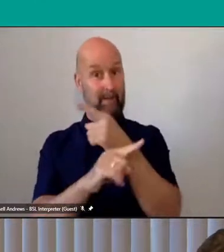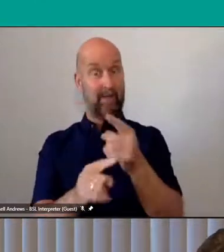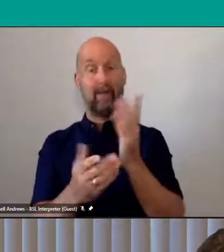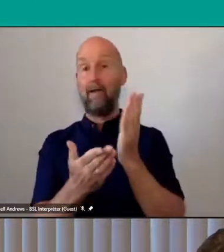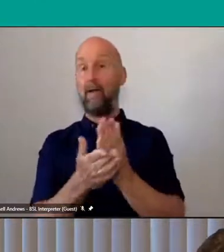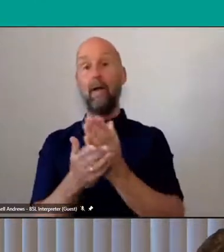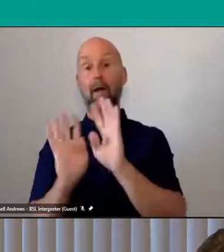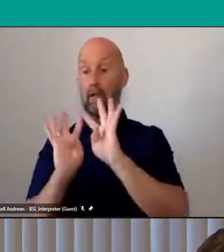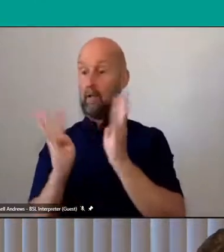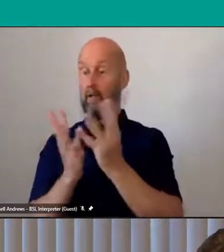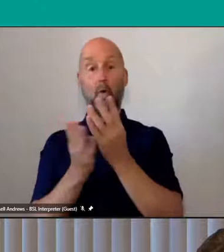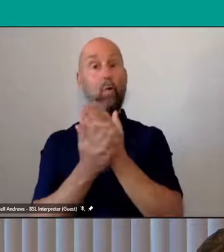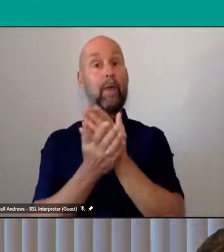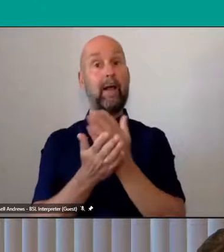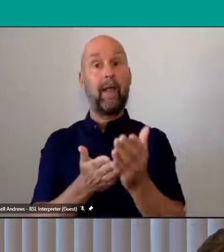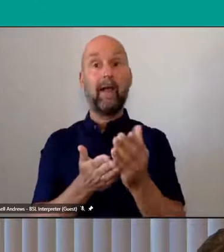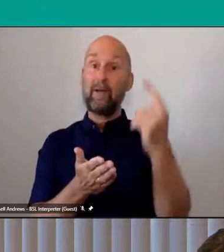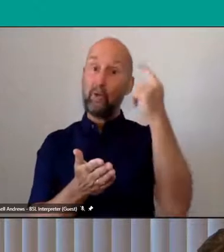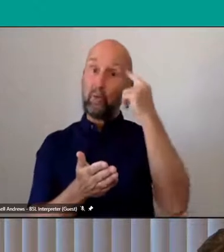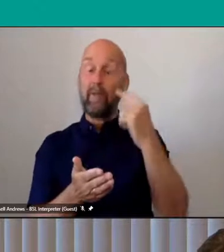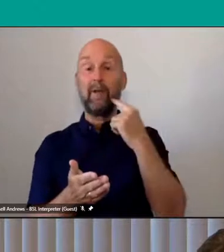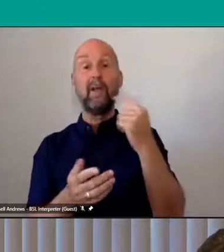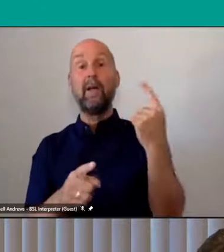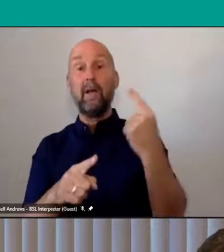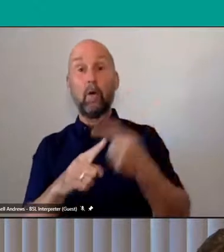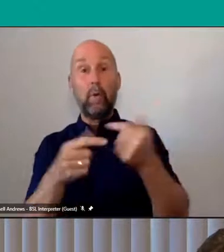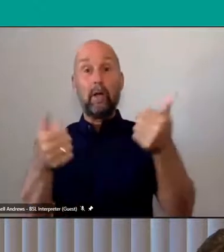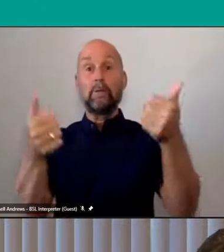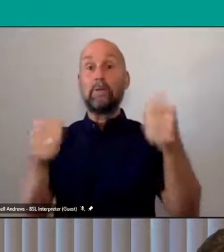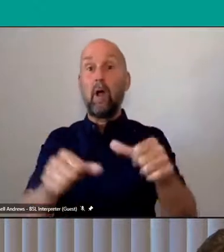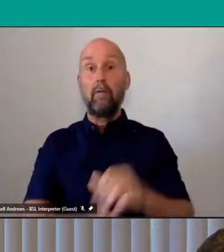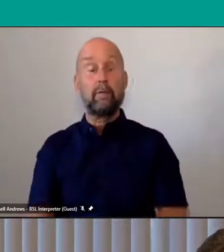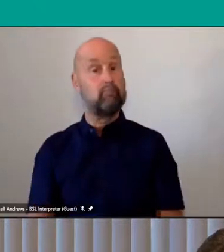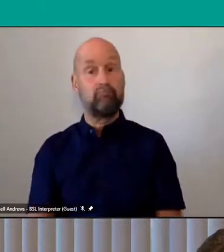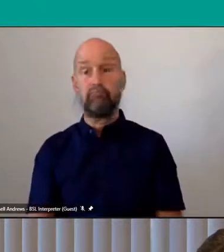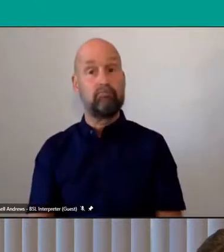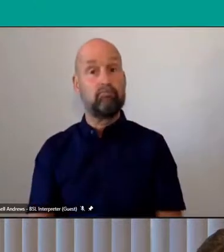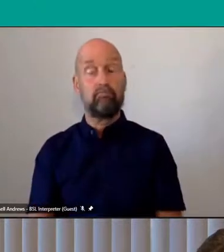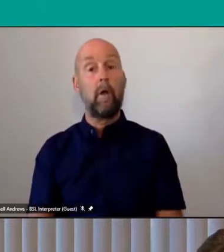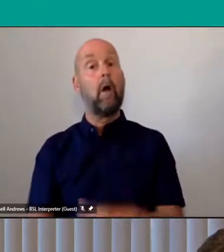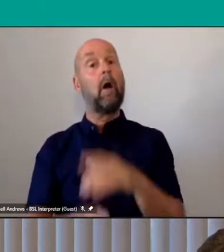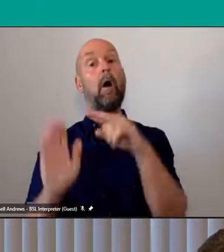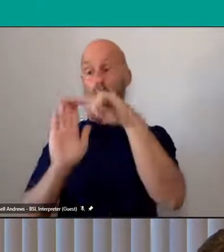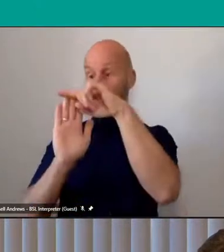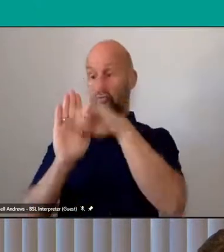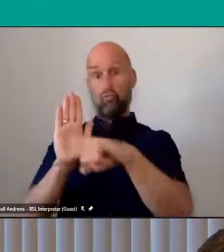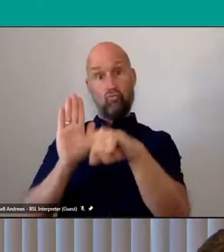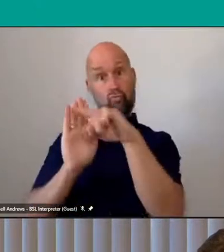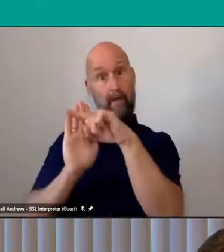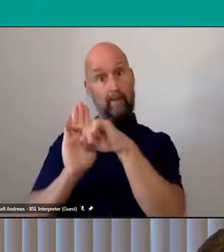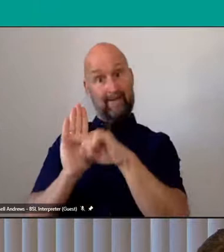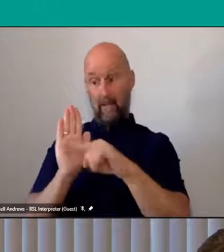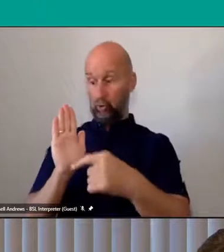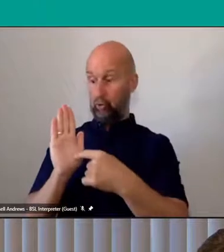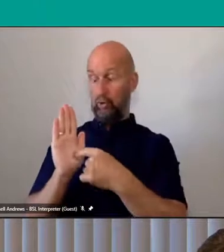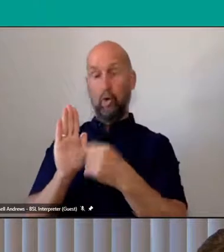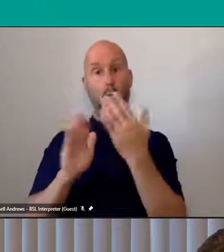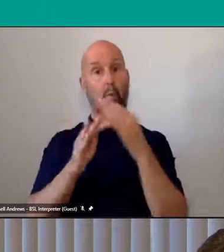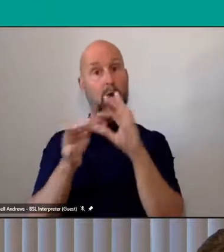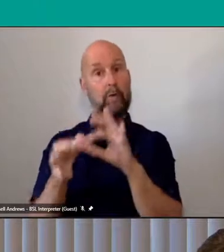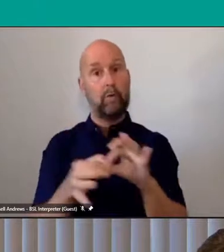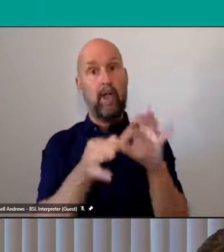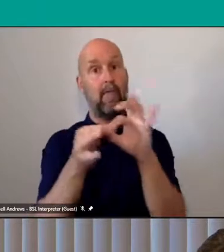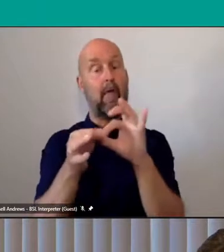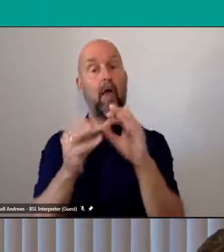that none of this is a silver bullet. But we believe that these recommendations can allow Greater Manchester